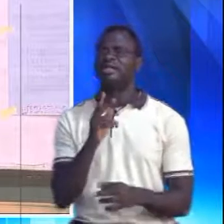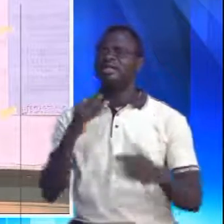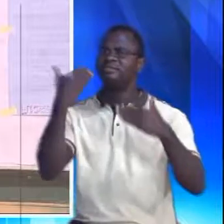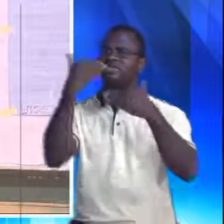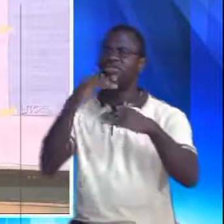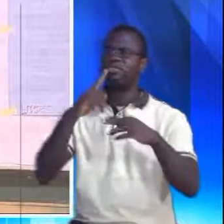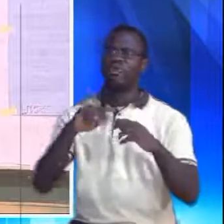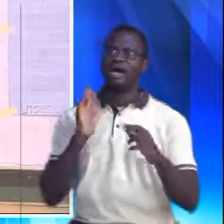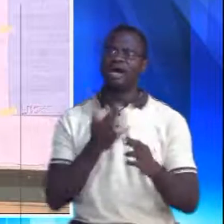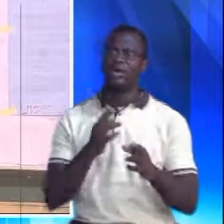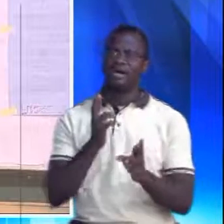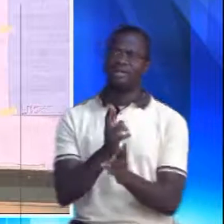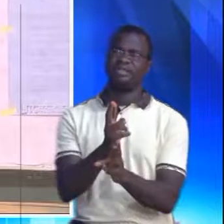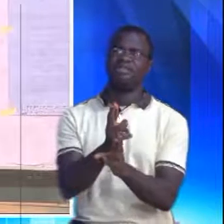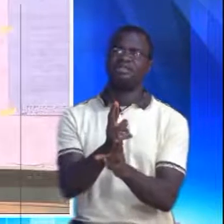human rights? One,